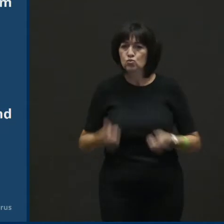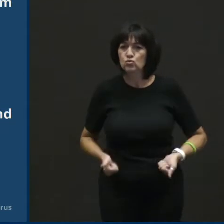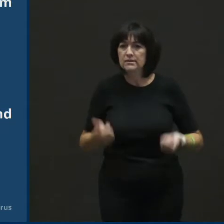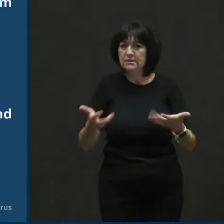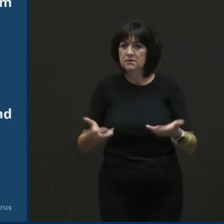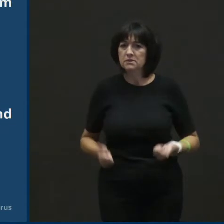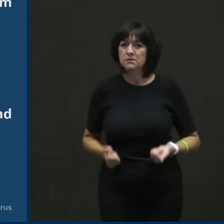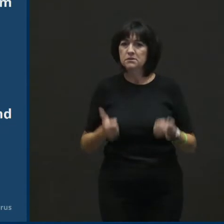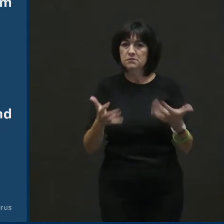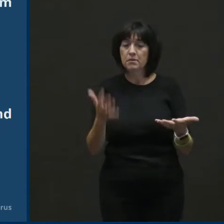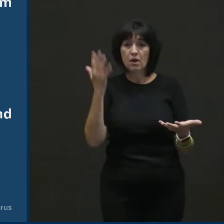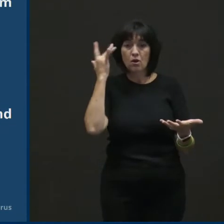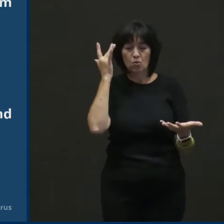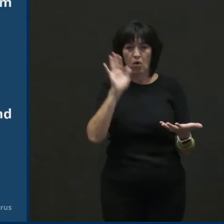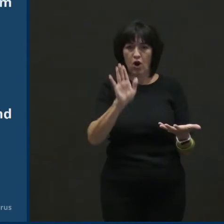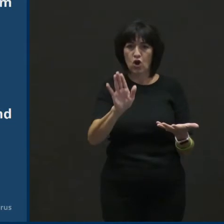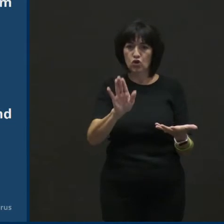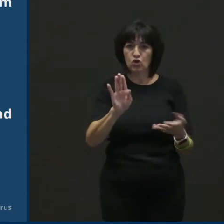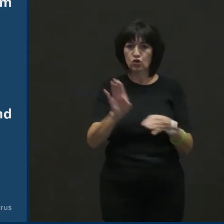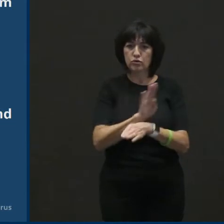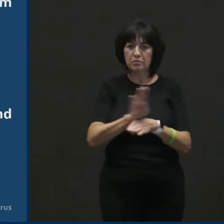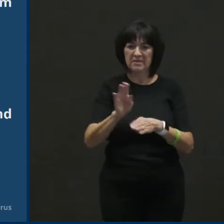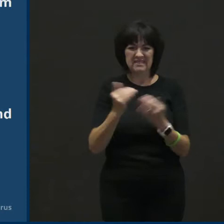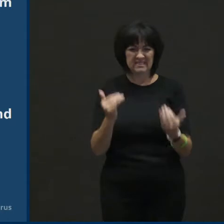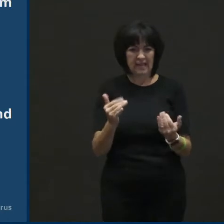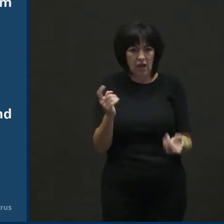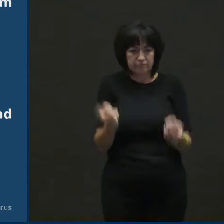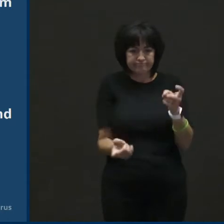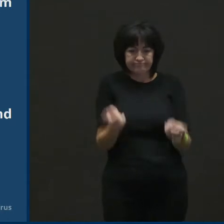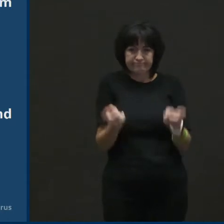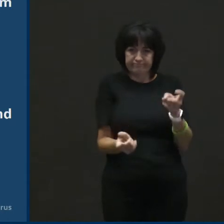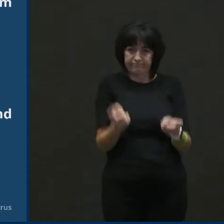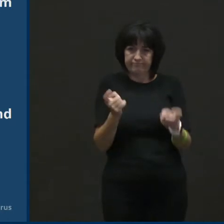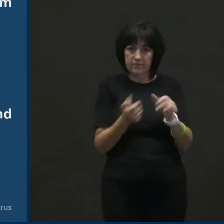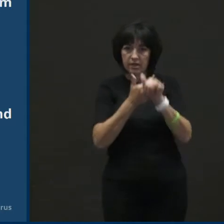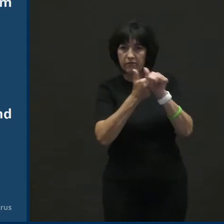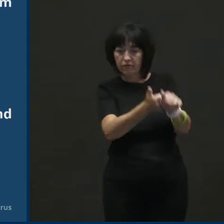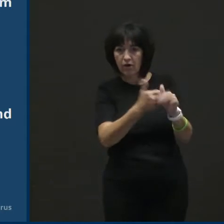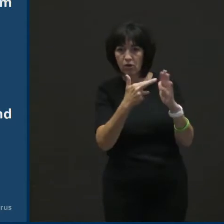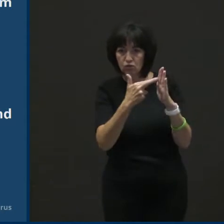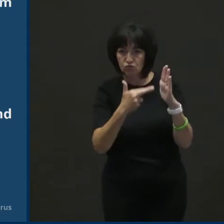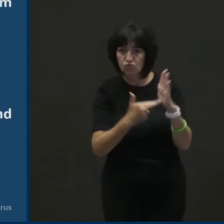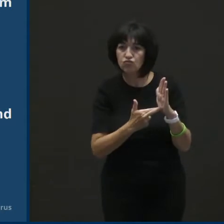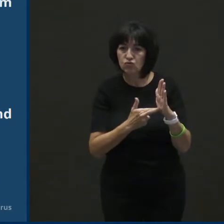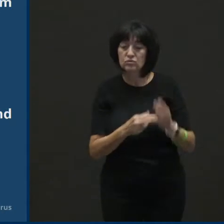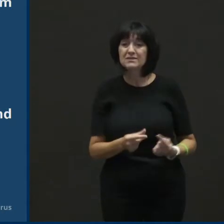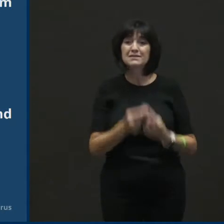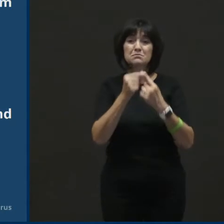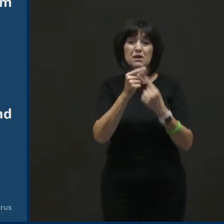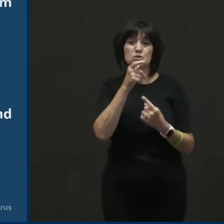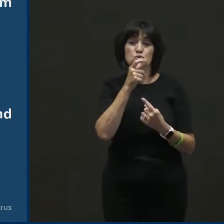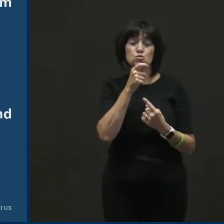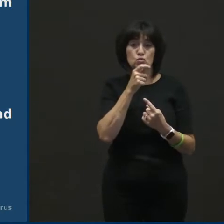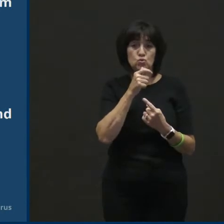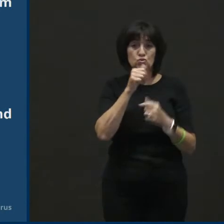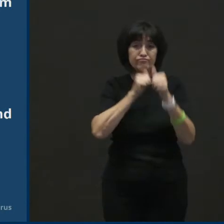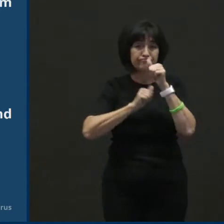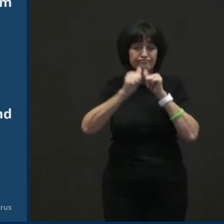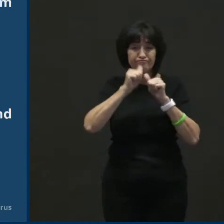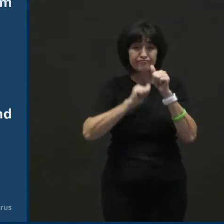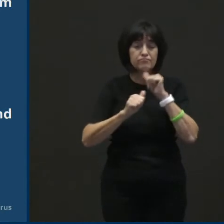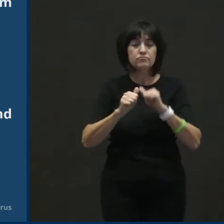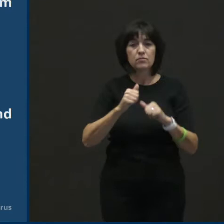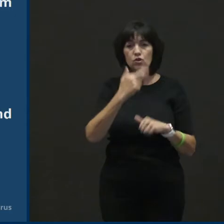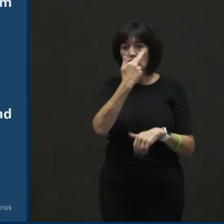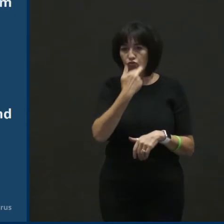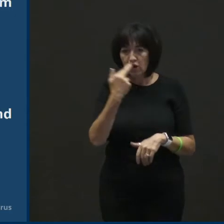small businesses continue to struggle, particularly in the hospitality sector, and this is additional resources to help get